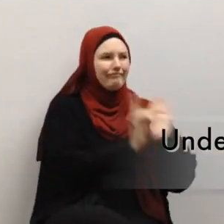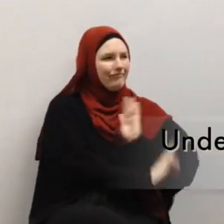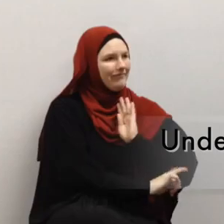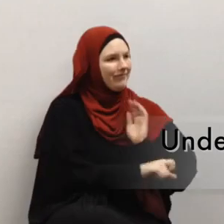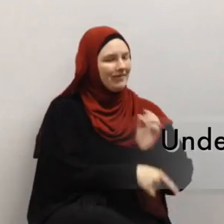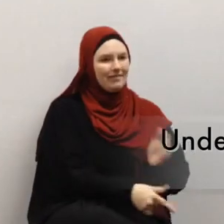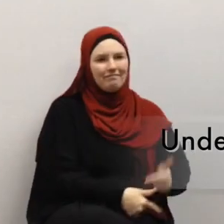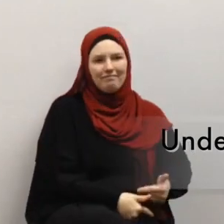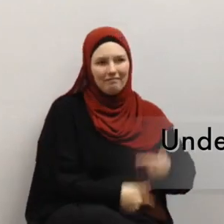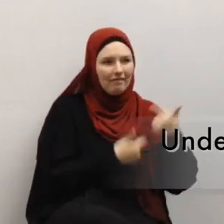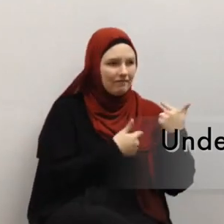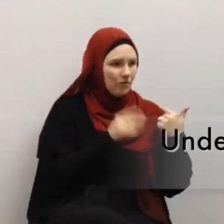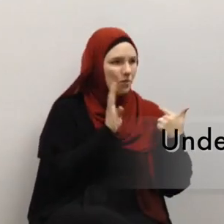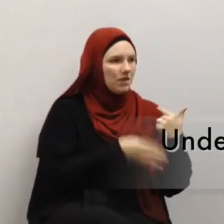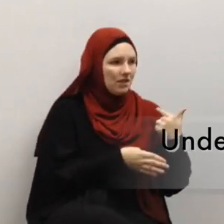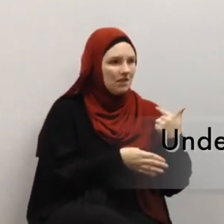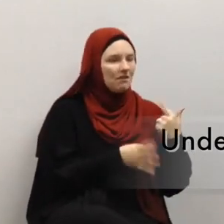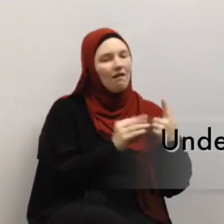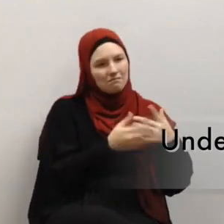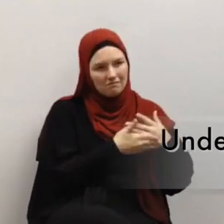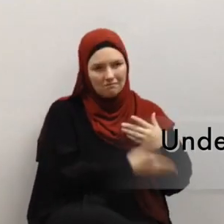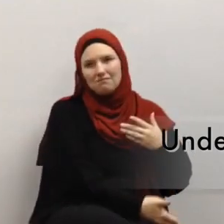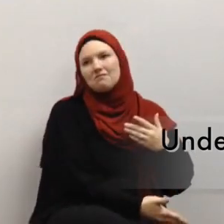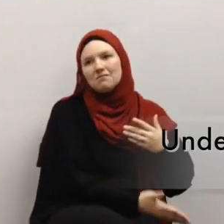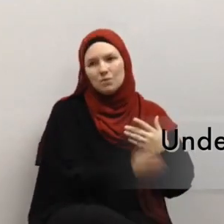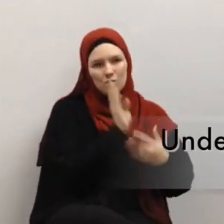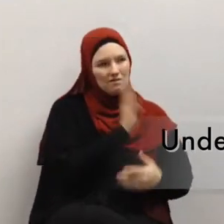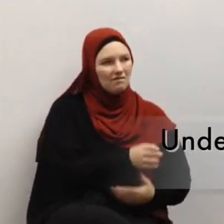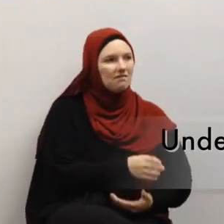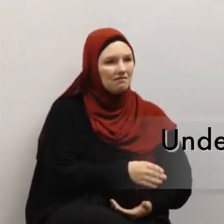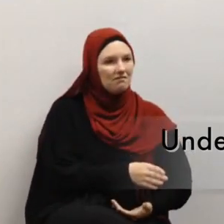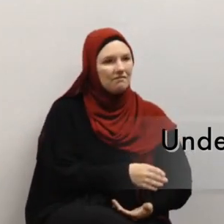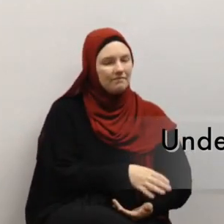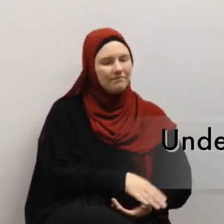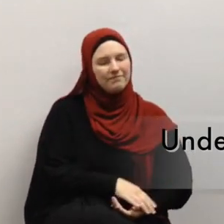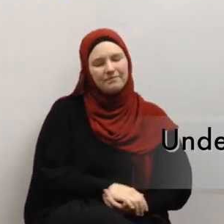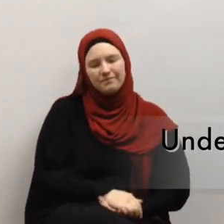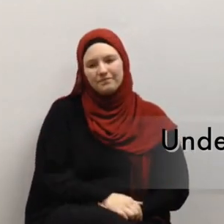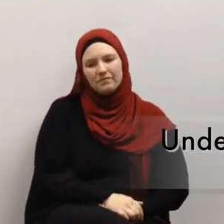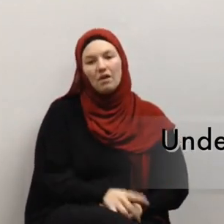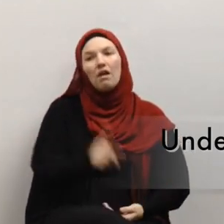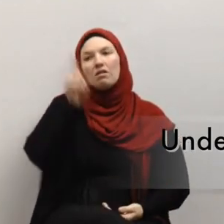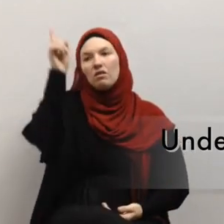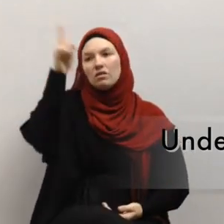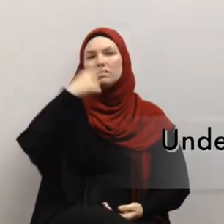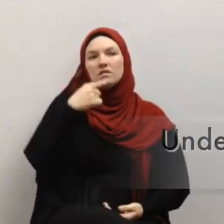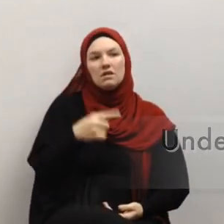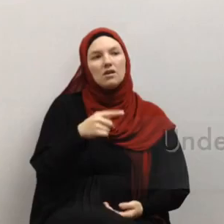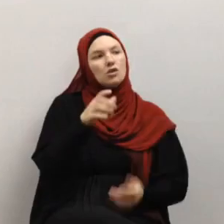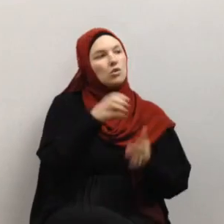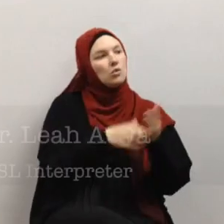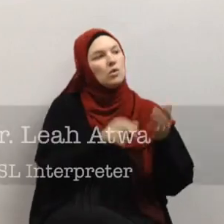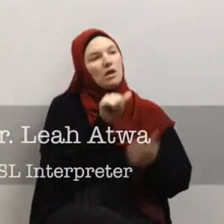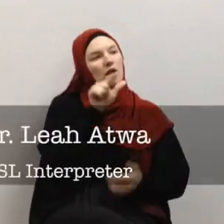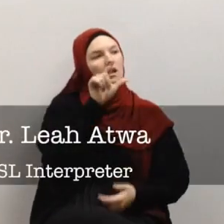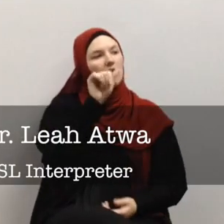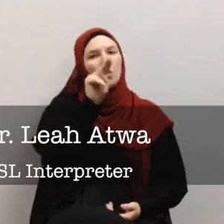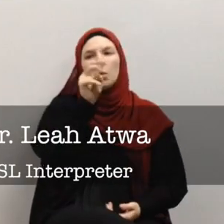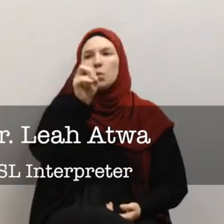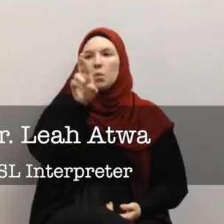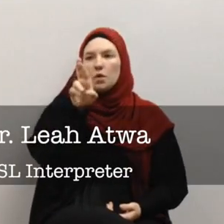the hereafter. Allah subhanahu wa ta'ala says in Surah An-Nur, we've sent down clear